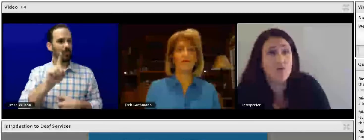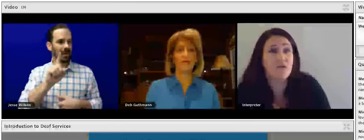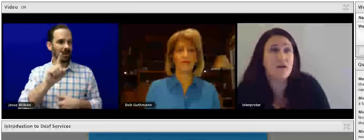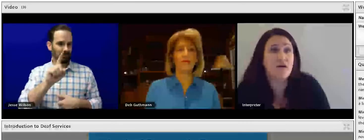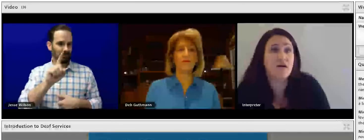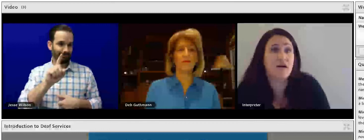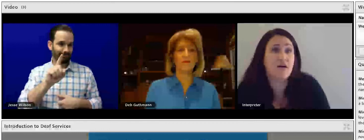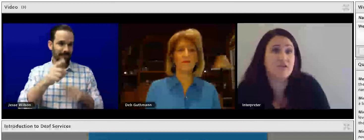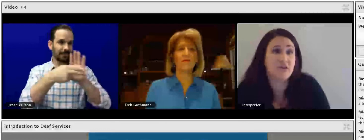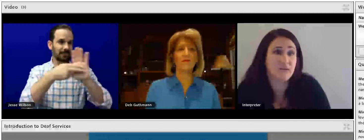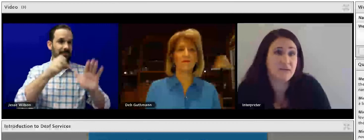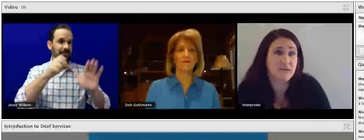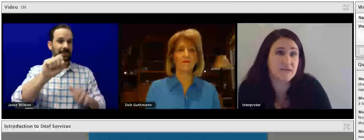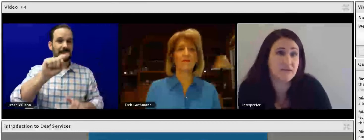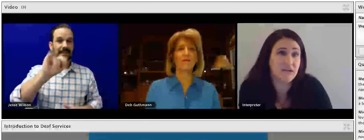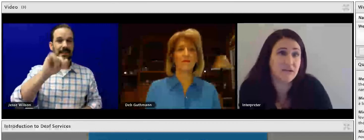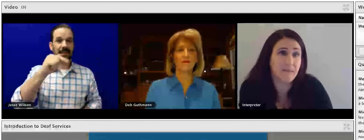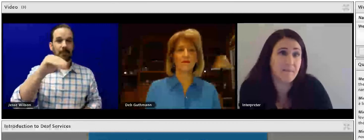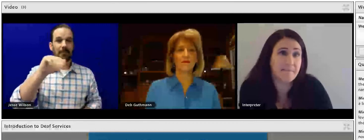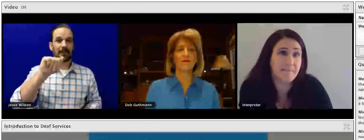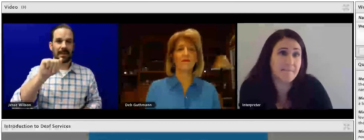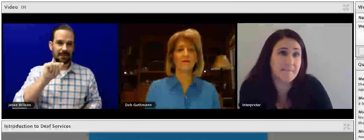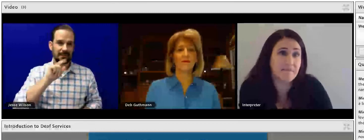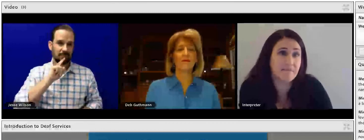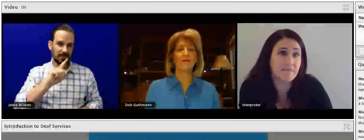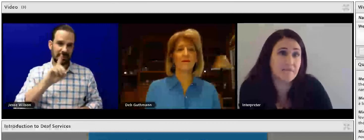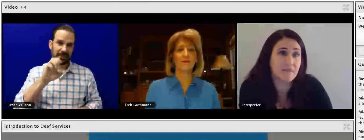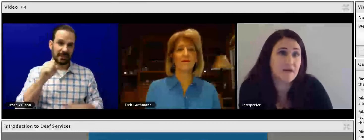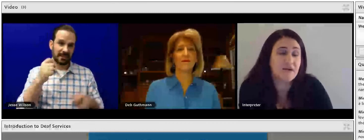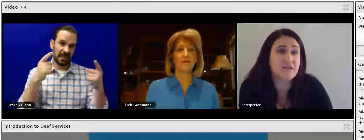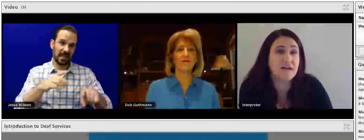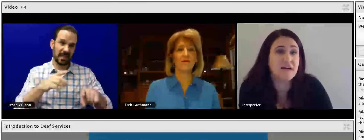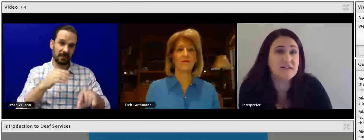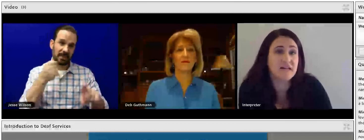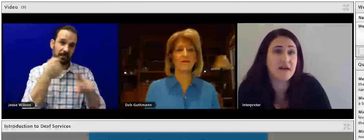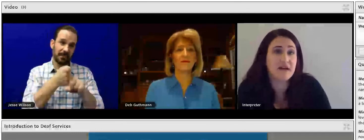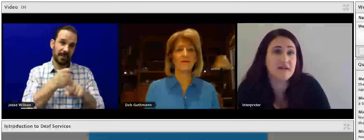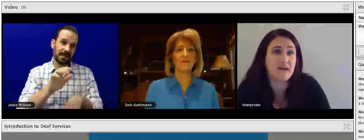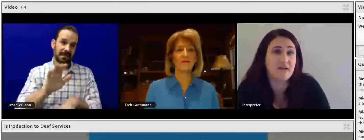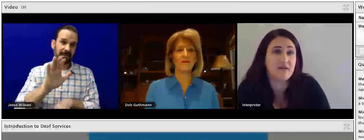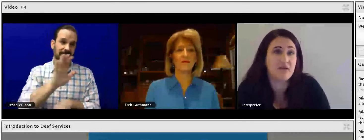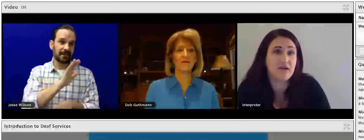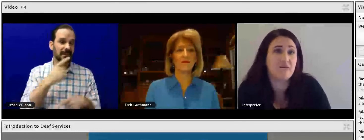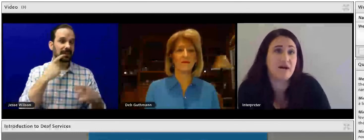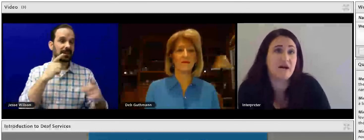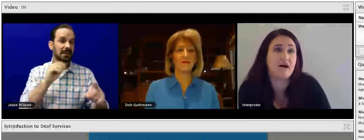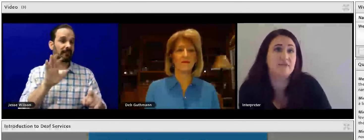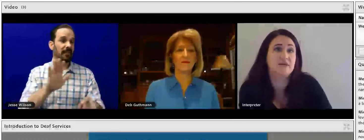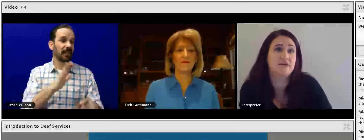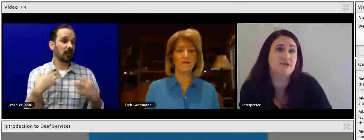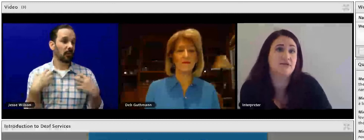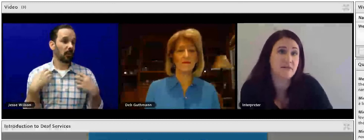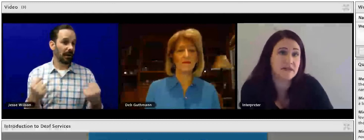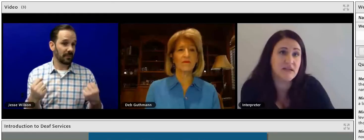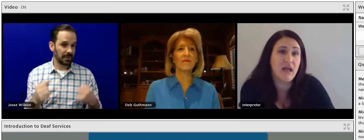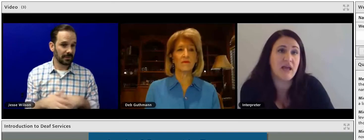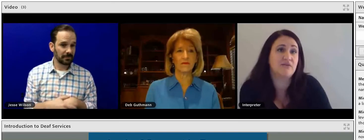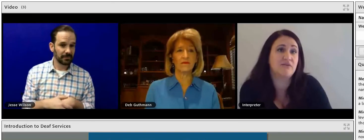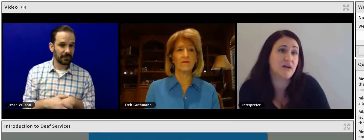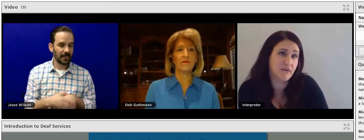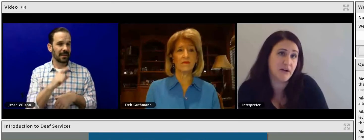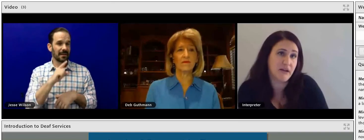treatment or are struggling with addiction. There's a lot of stigma in the deaf community when it comes to